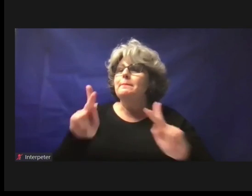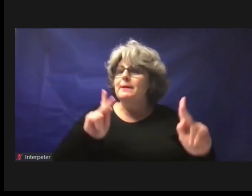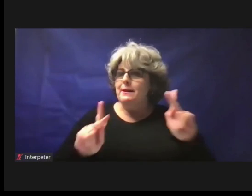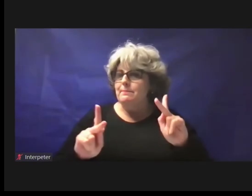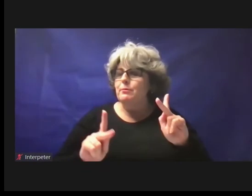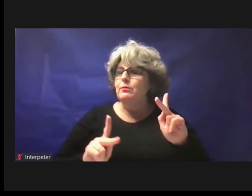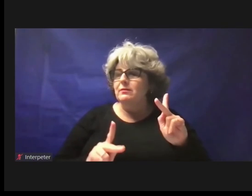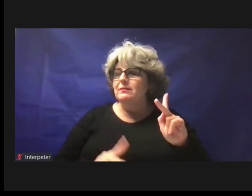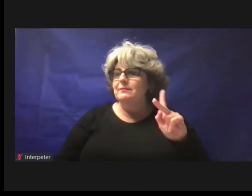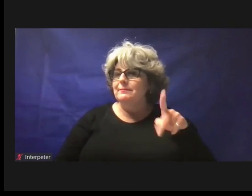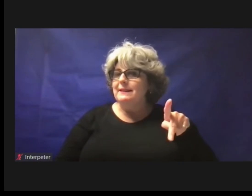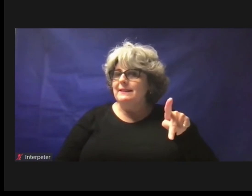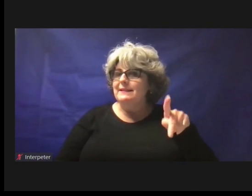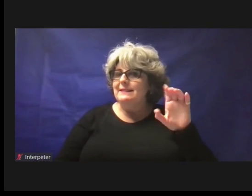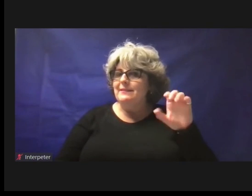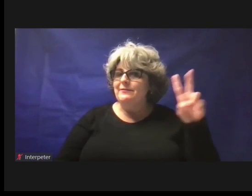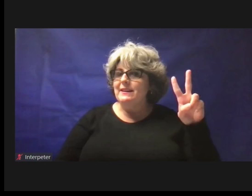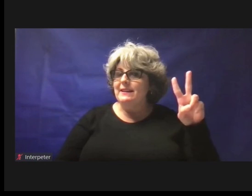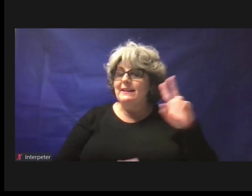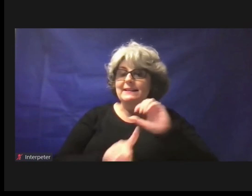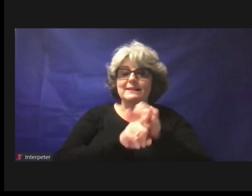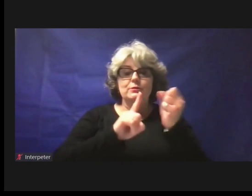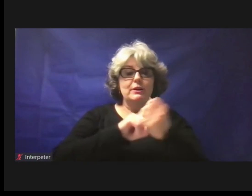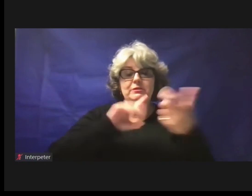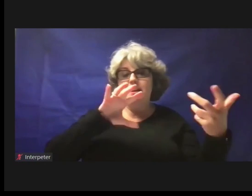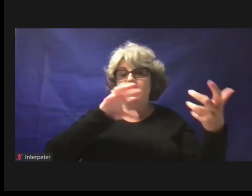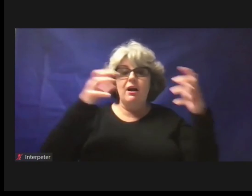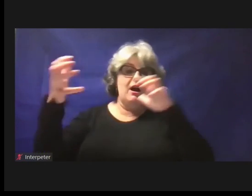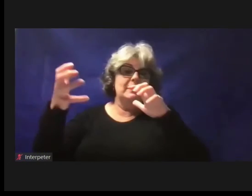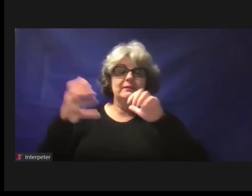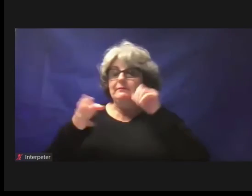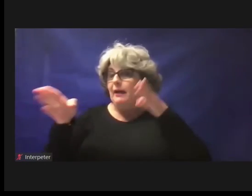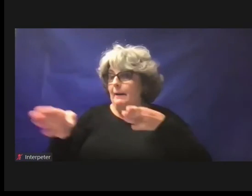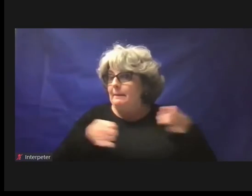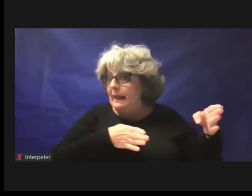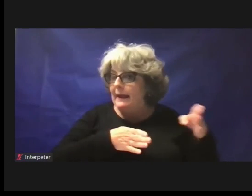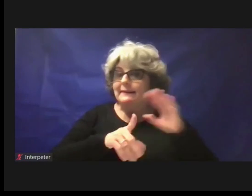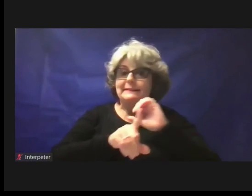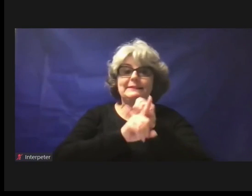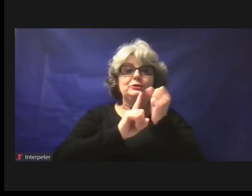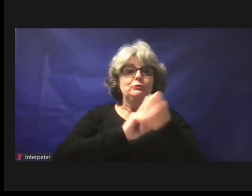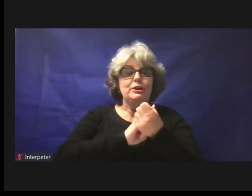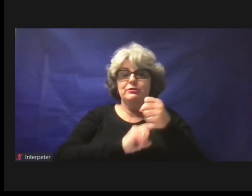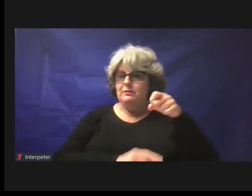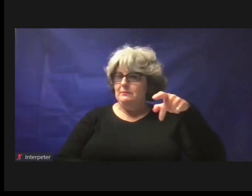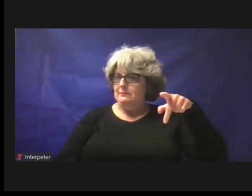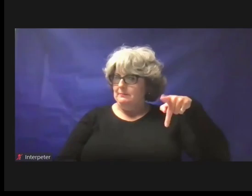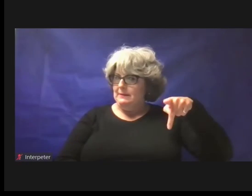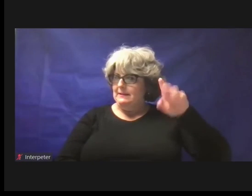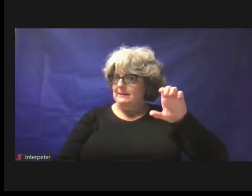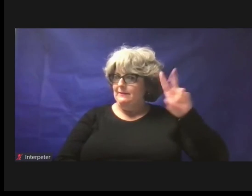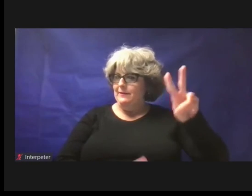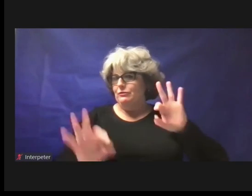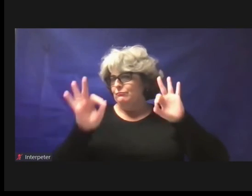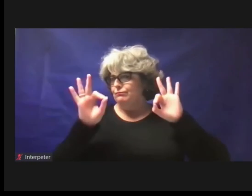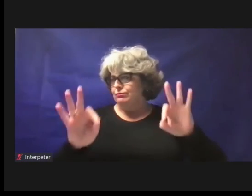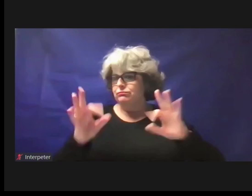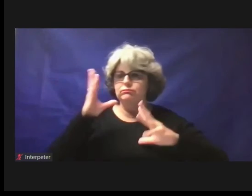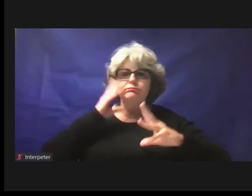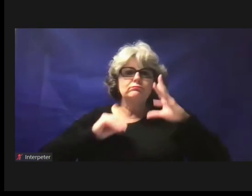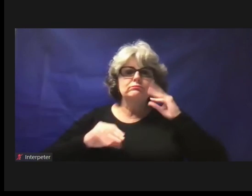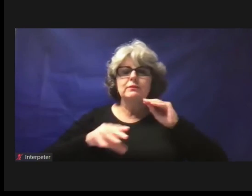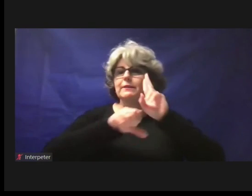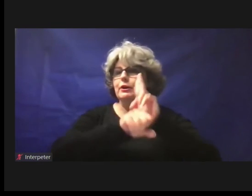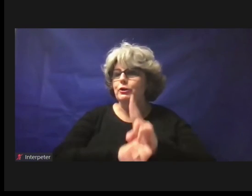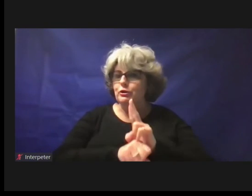in chaotic situations, unplanned situations. So because they're used to